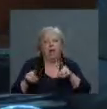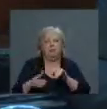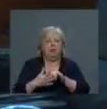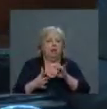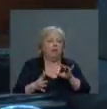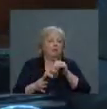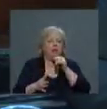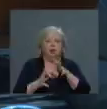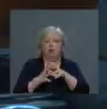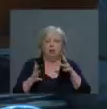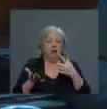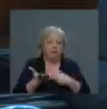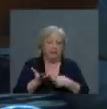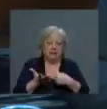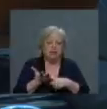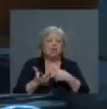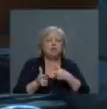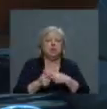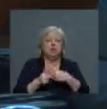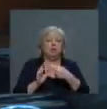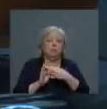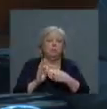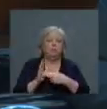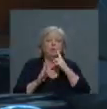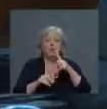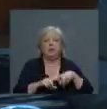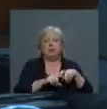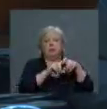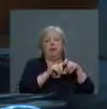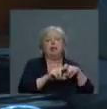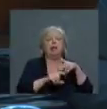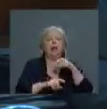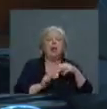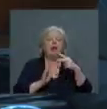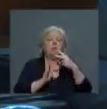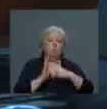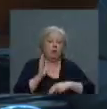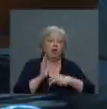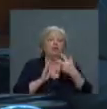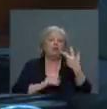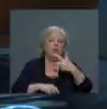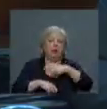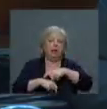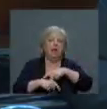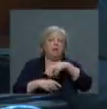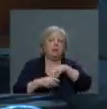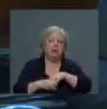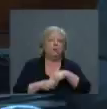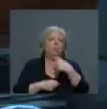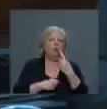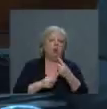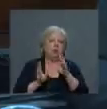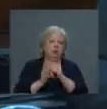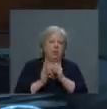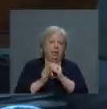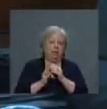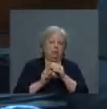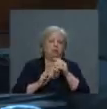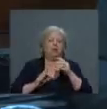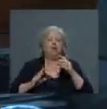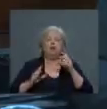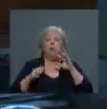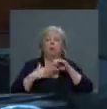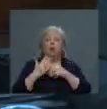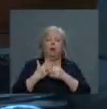discussion on these items, that we will suspend the rules and read the item three different occasions all in the same meeting, which is what we just did. So all in favor